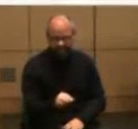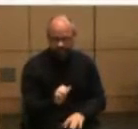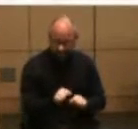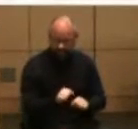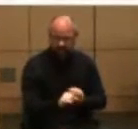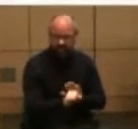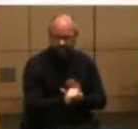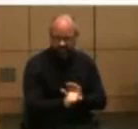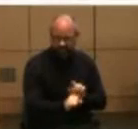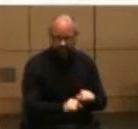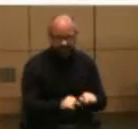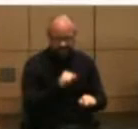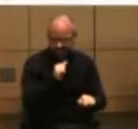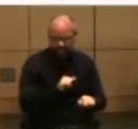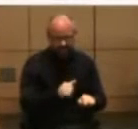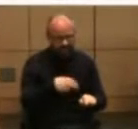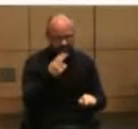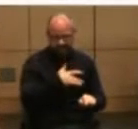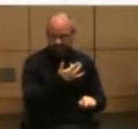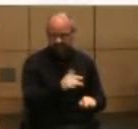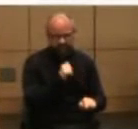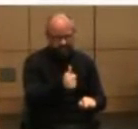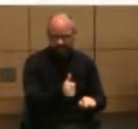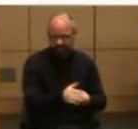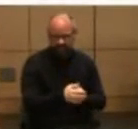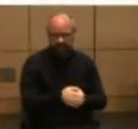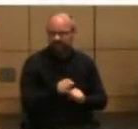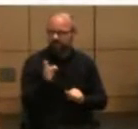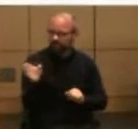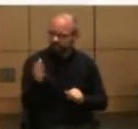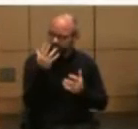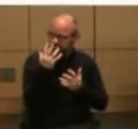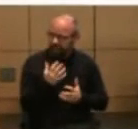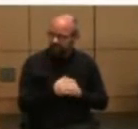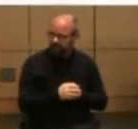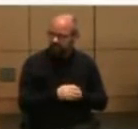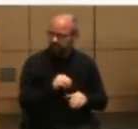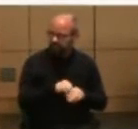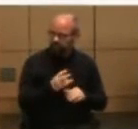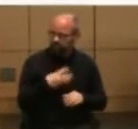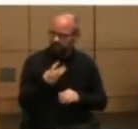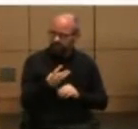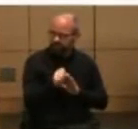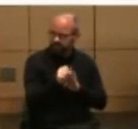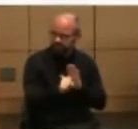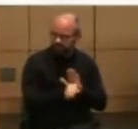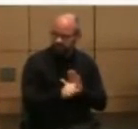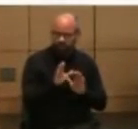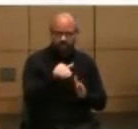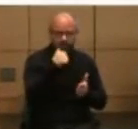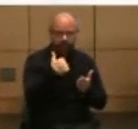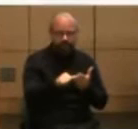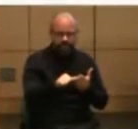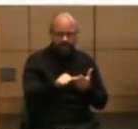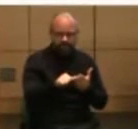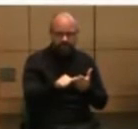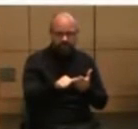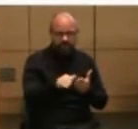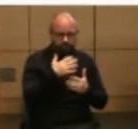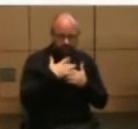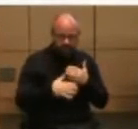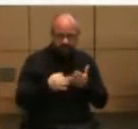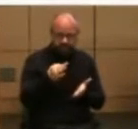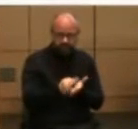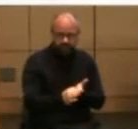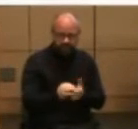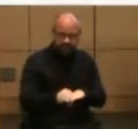bad. You think in Washington they send it. They actually will mail the blood spot to the